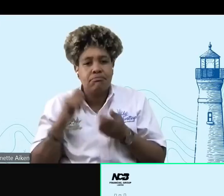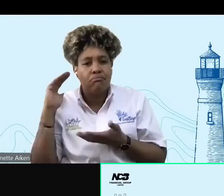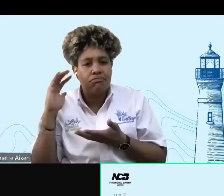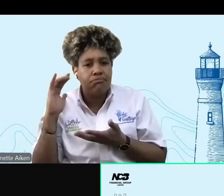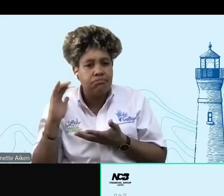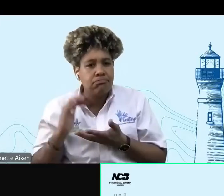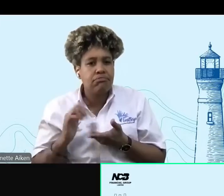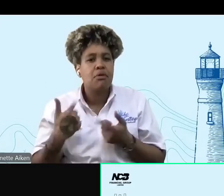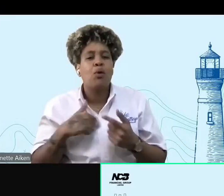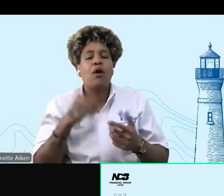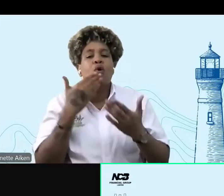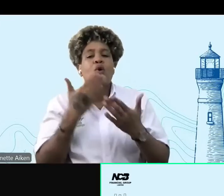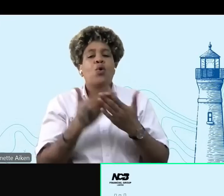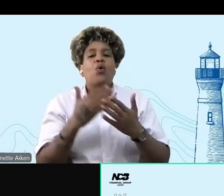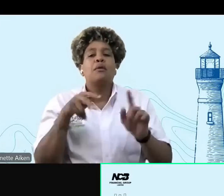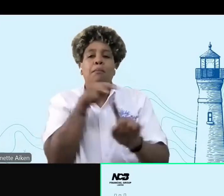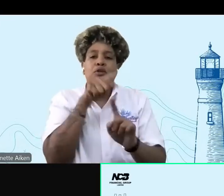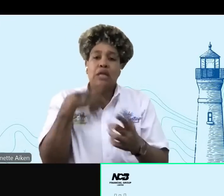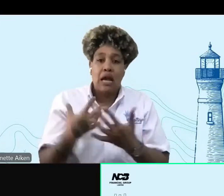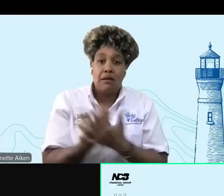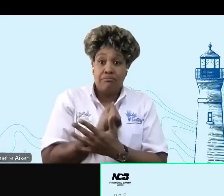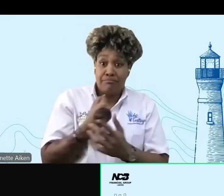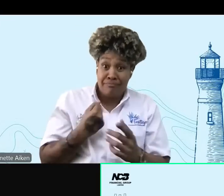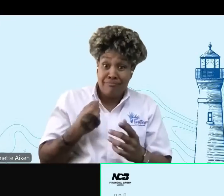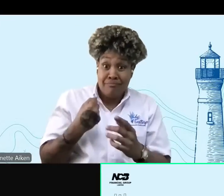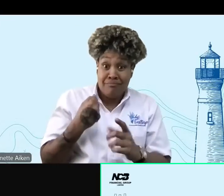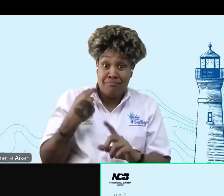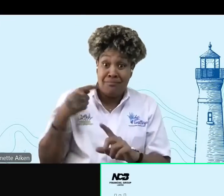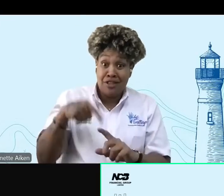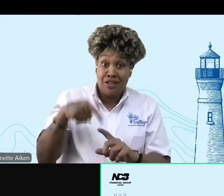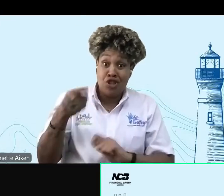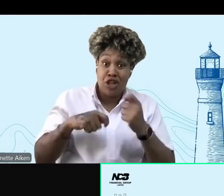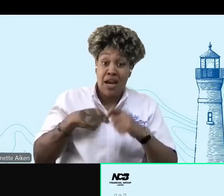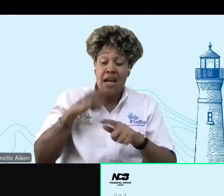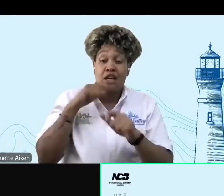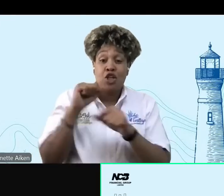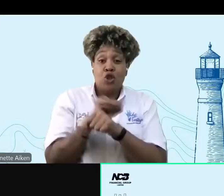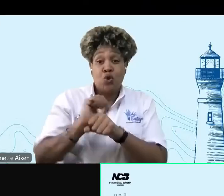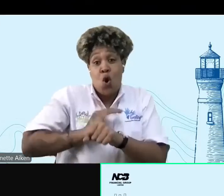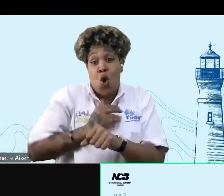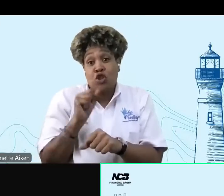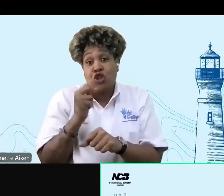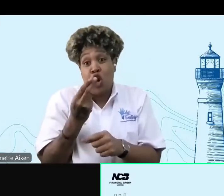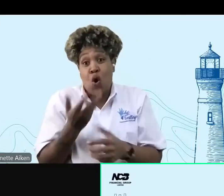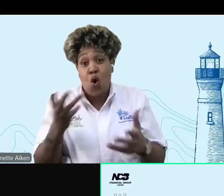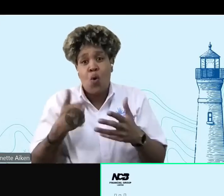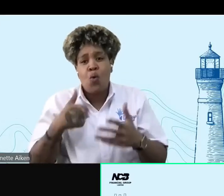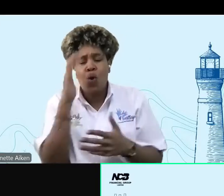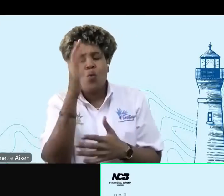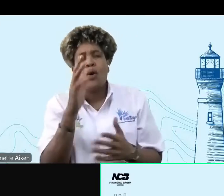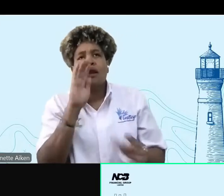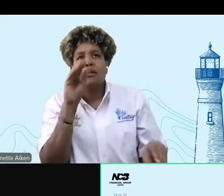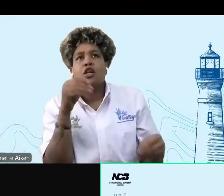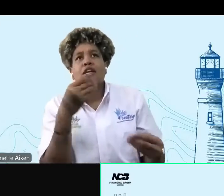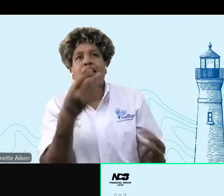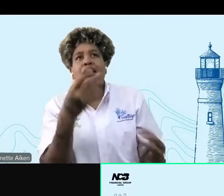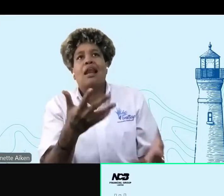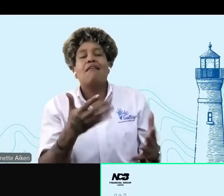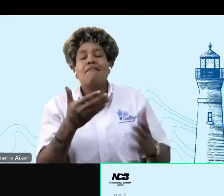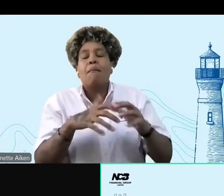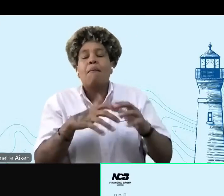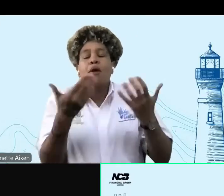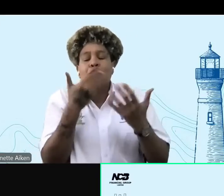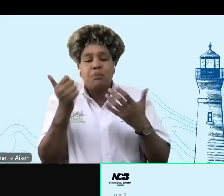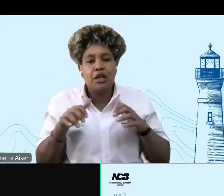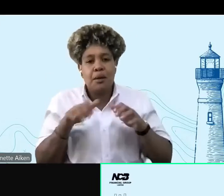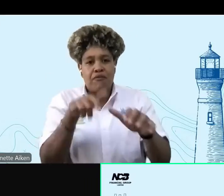position to take advantage of this change. And I assure our shareholders that we will deliver a much better performance